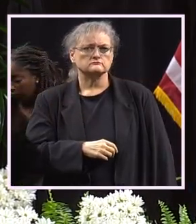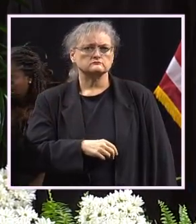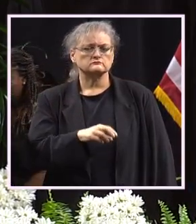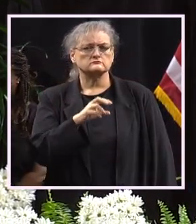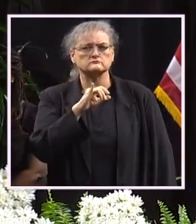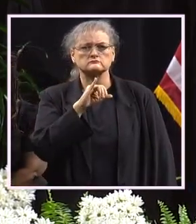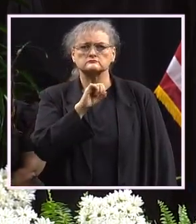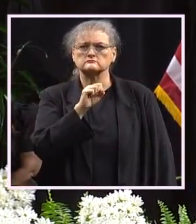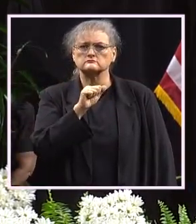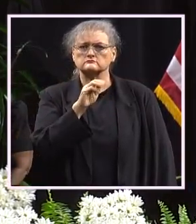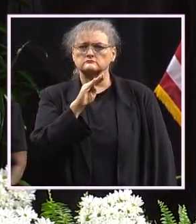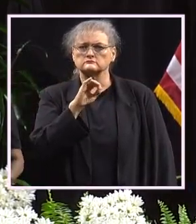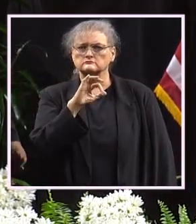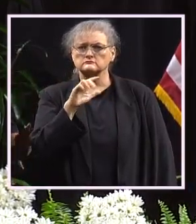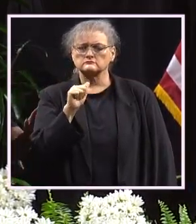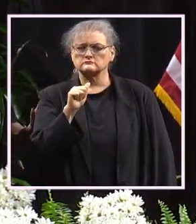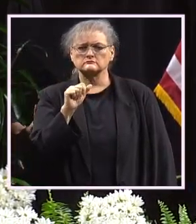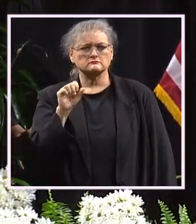Isabella Saima,